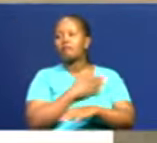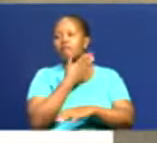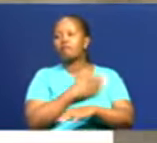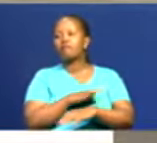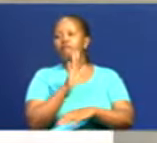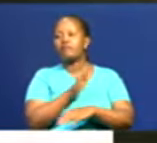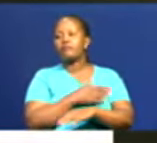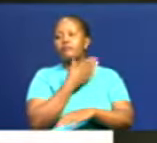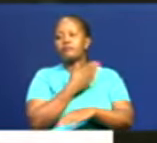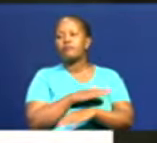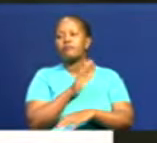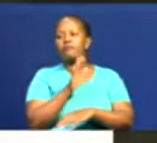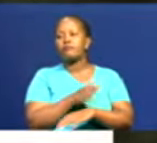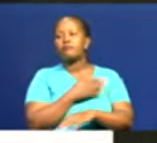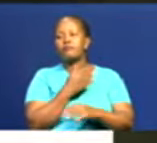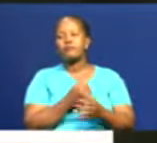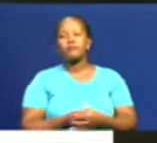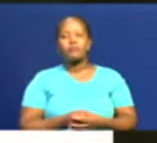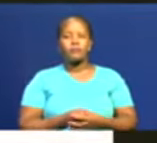daddy.